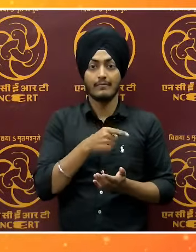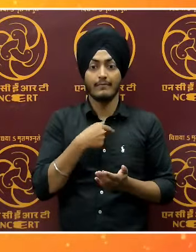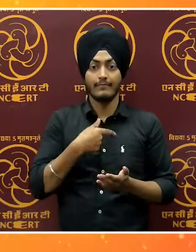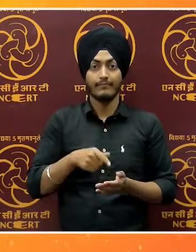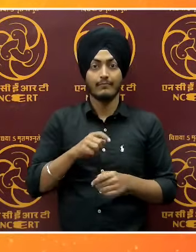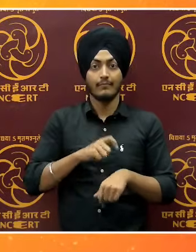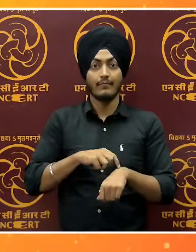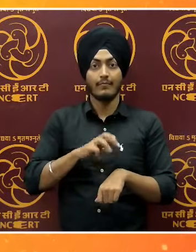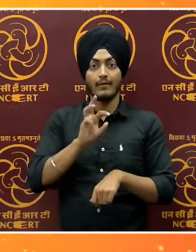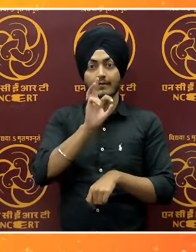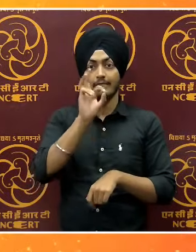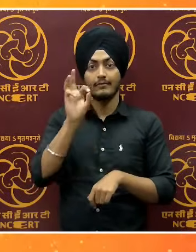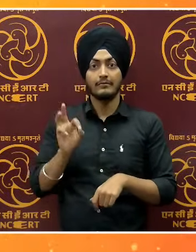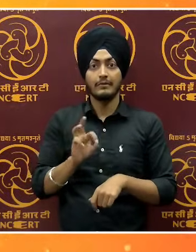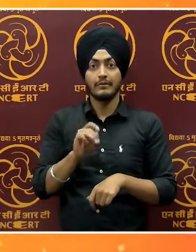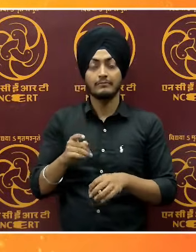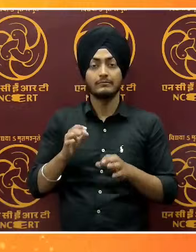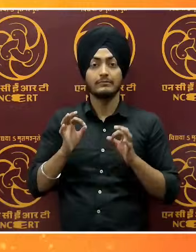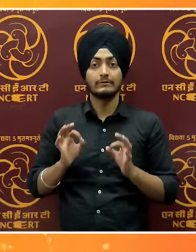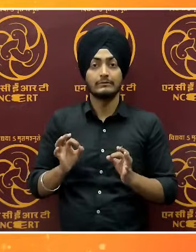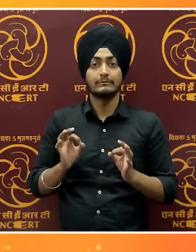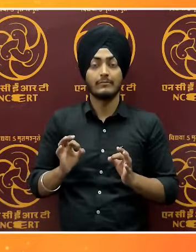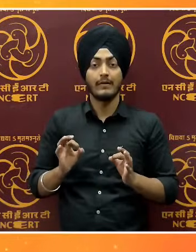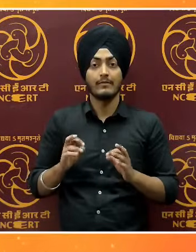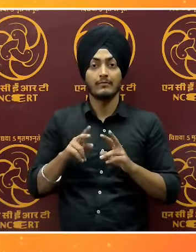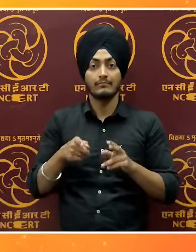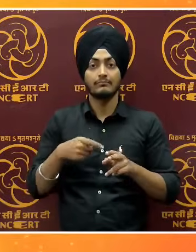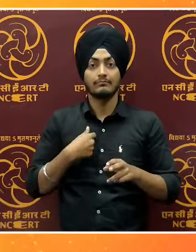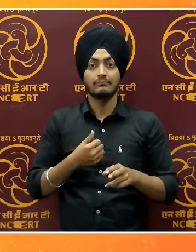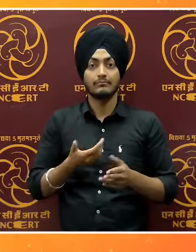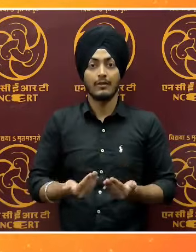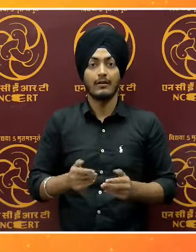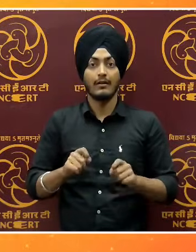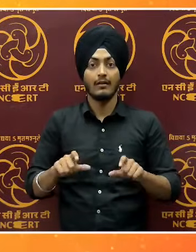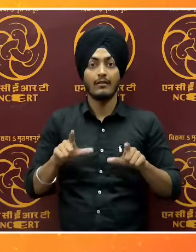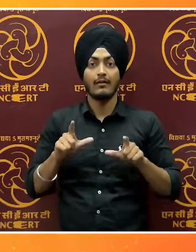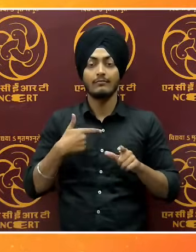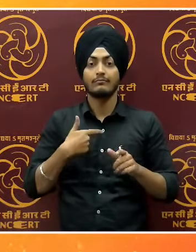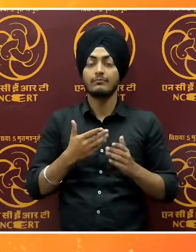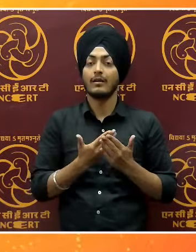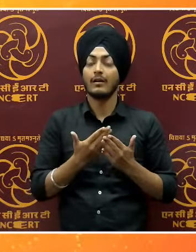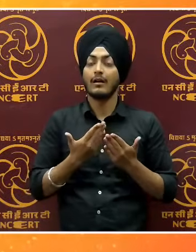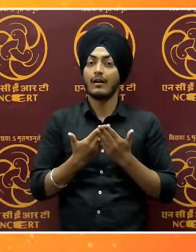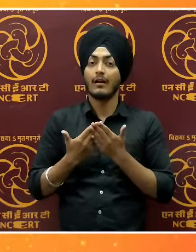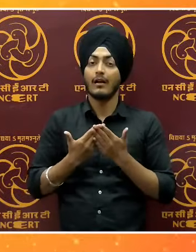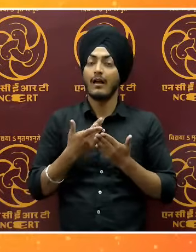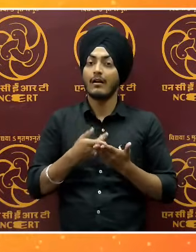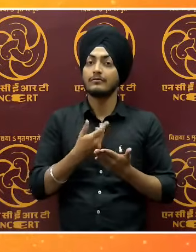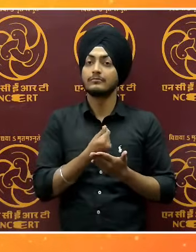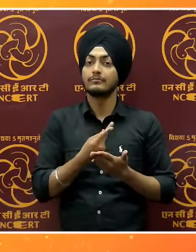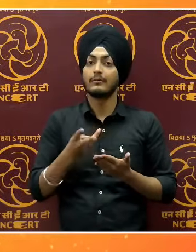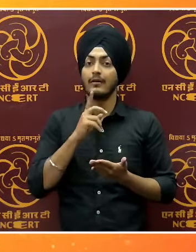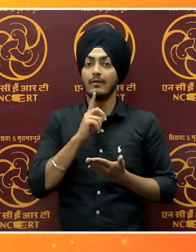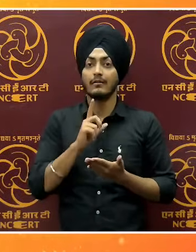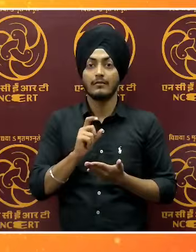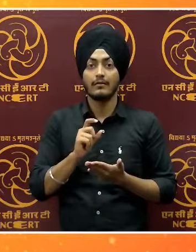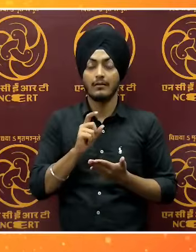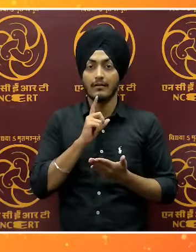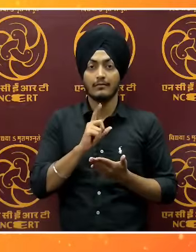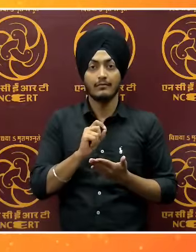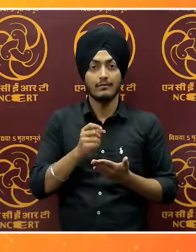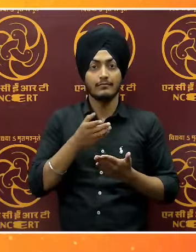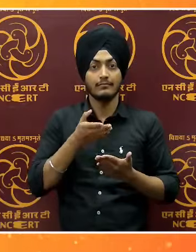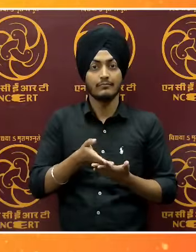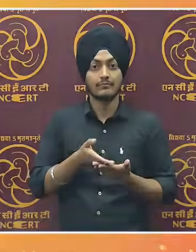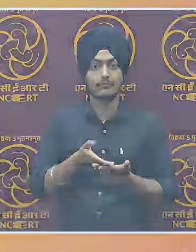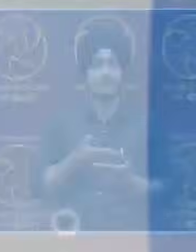hour we have our special session for class 10th students, and the subject for today is of course science, and the topic that we